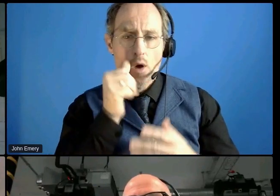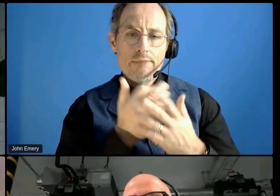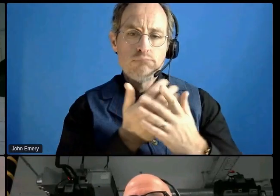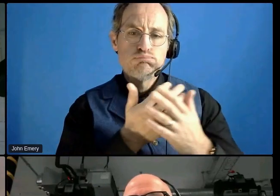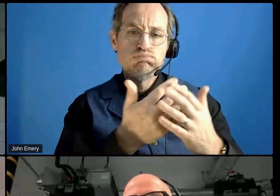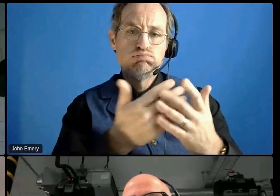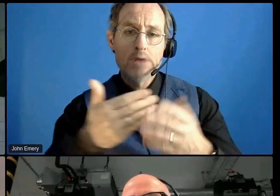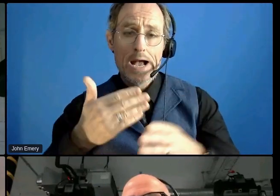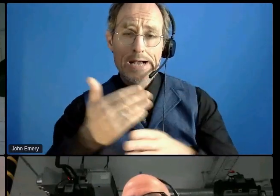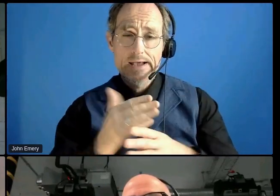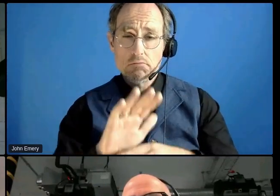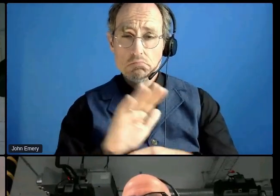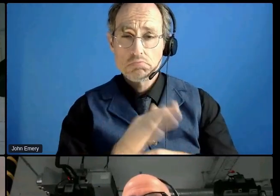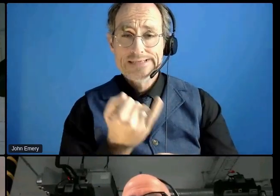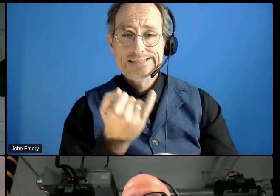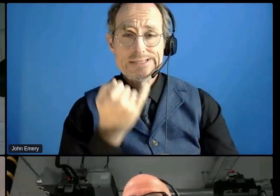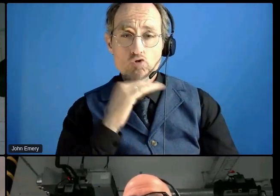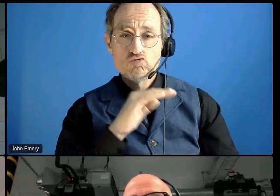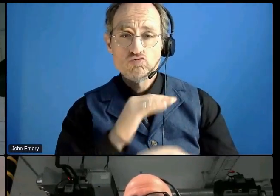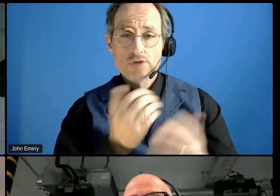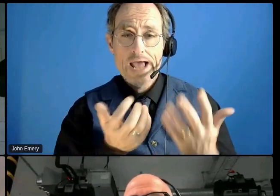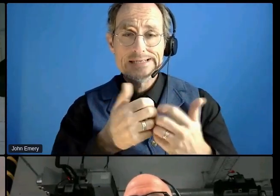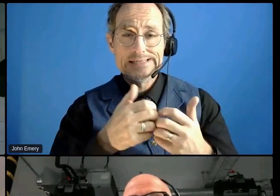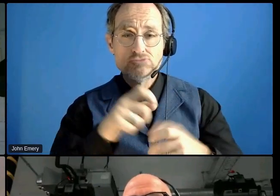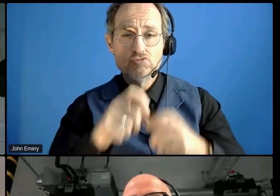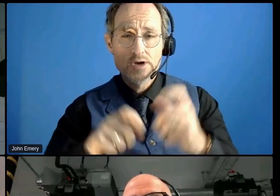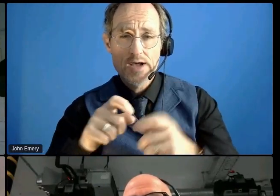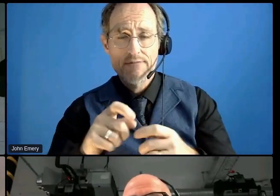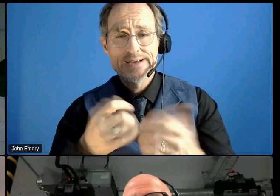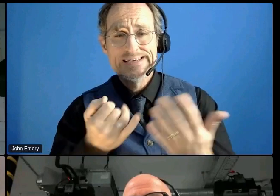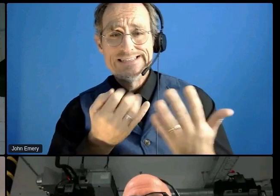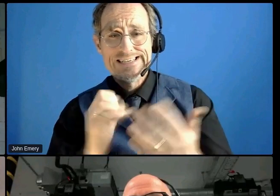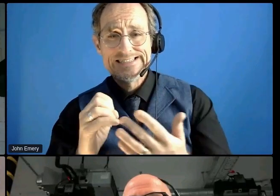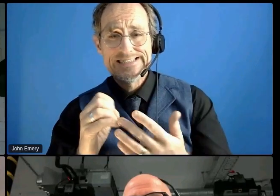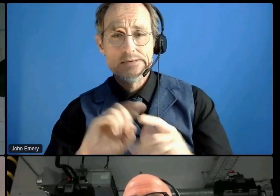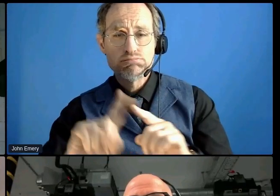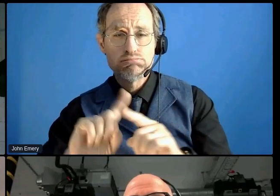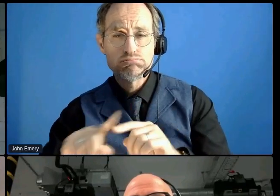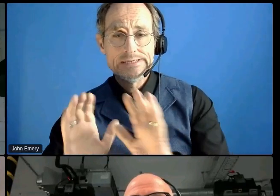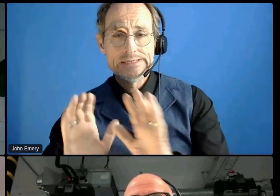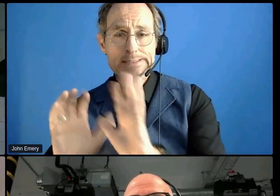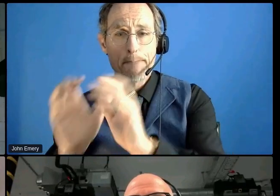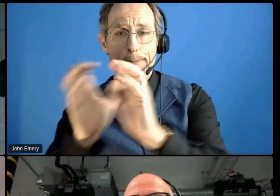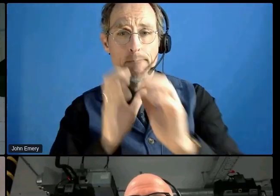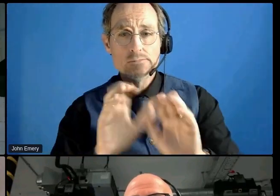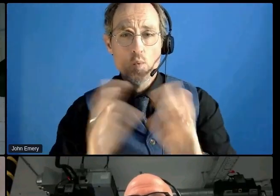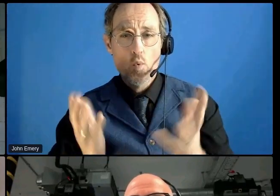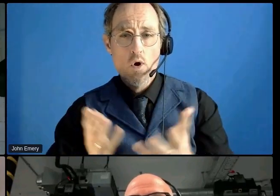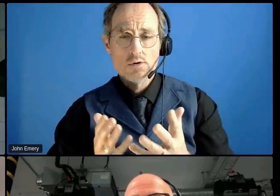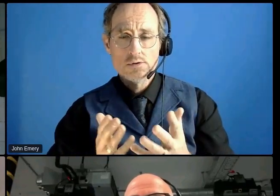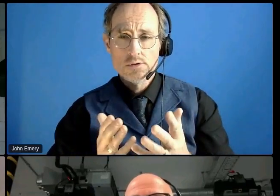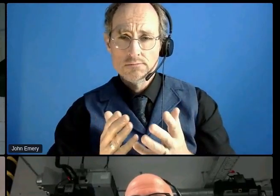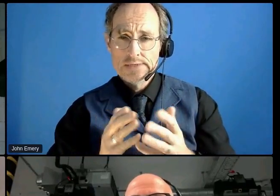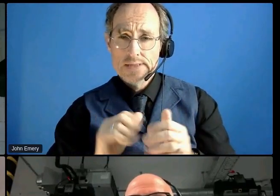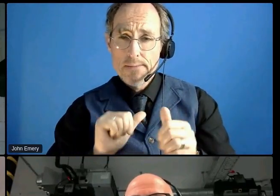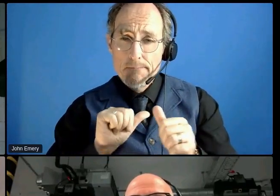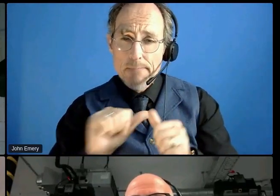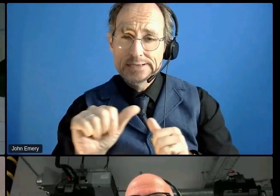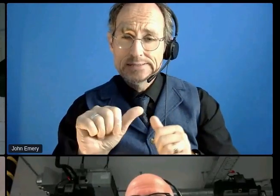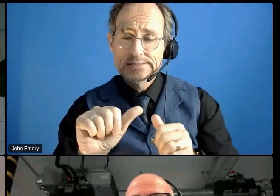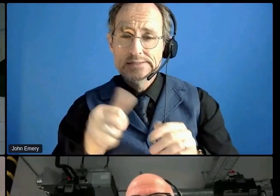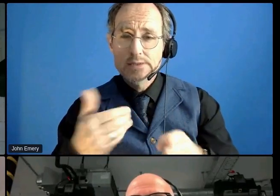guess the journey you're talking about and all of those touch points, yeah, there are so many. When you break it down, there are so many areas that people can